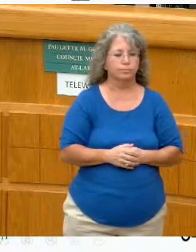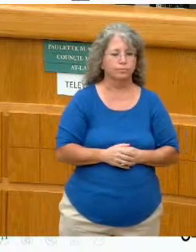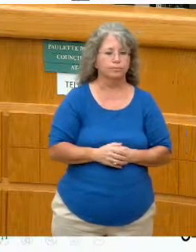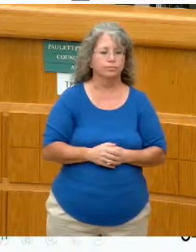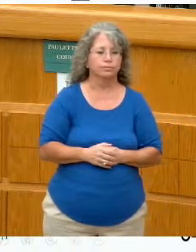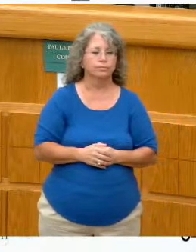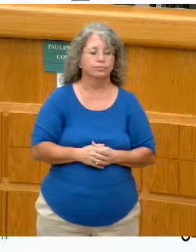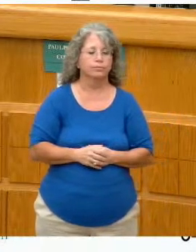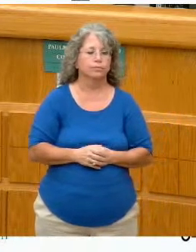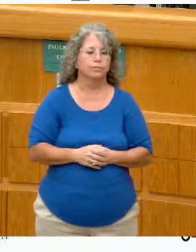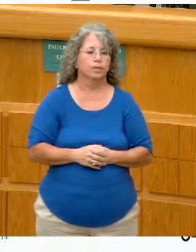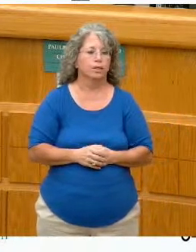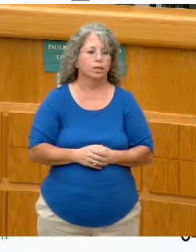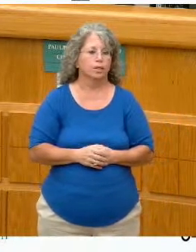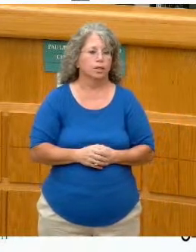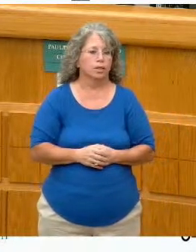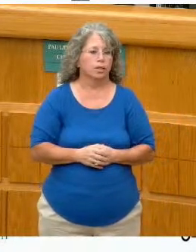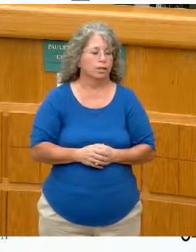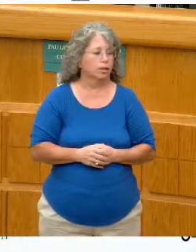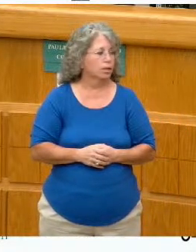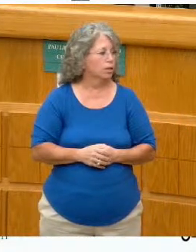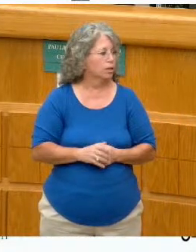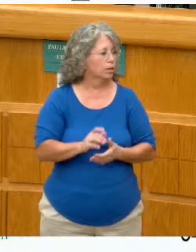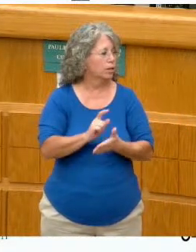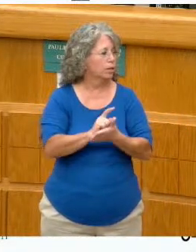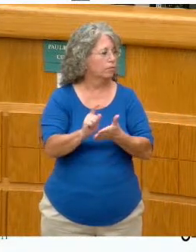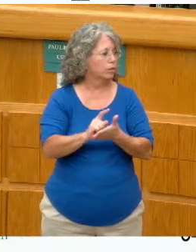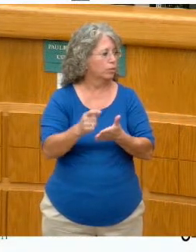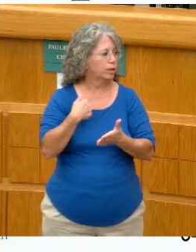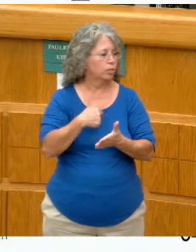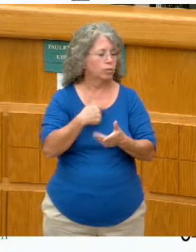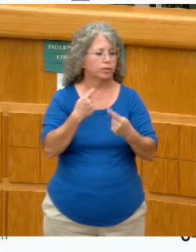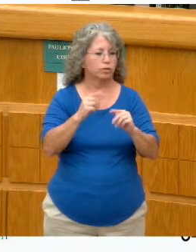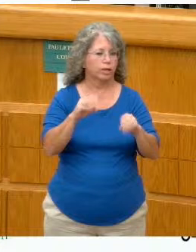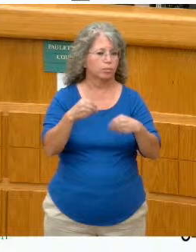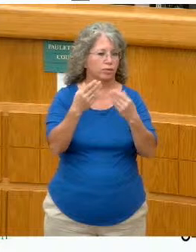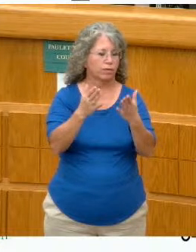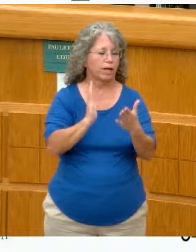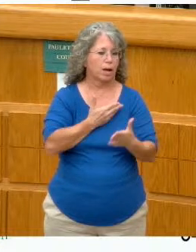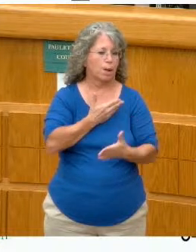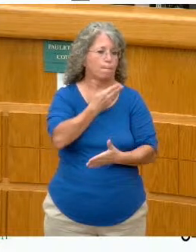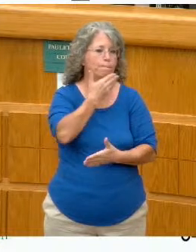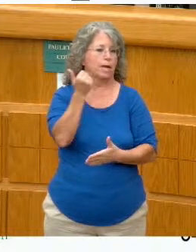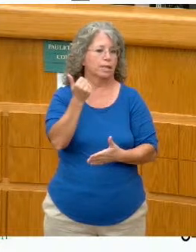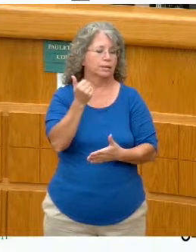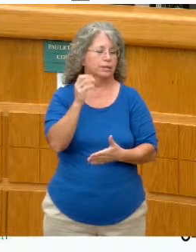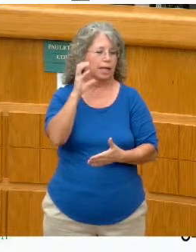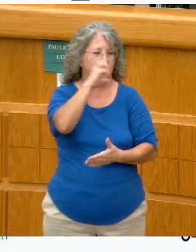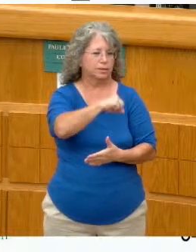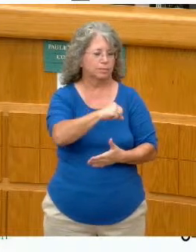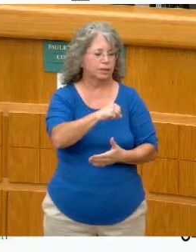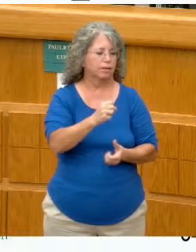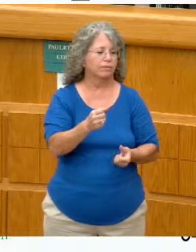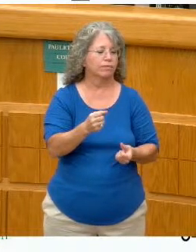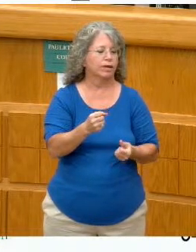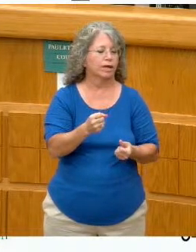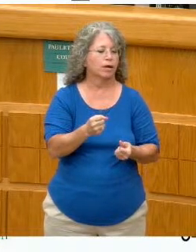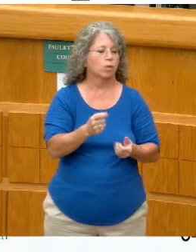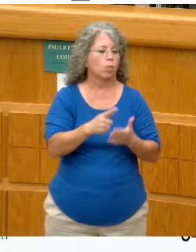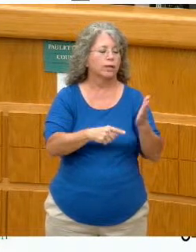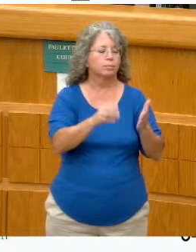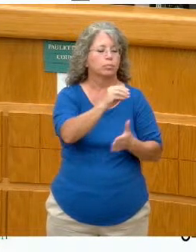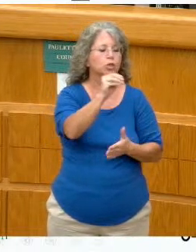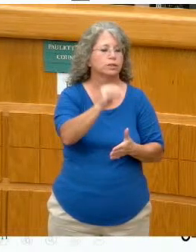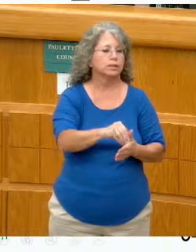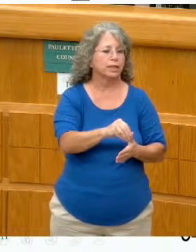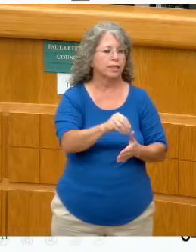All right, each week we like to give you our best estimate of the percent positive tests that are coming back. These